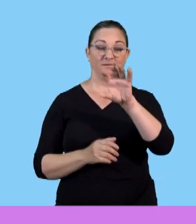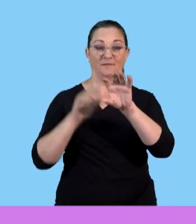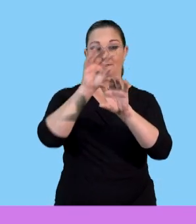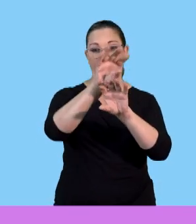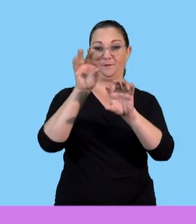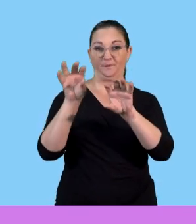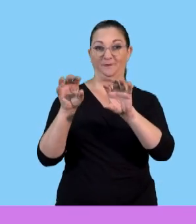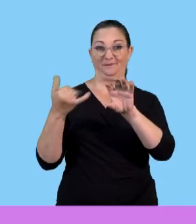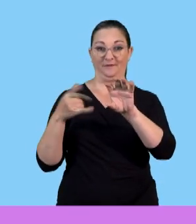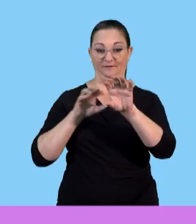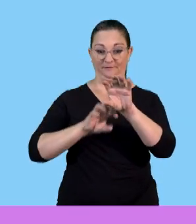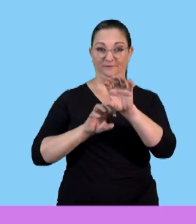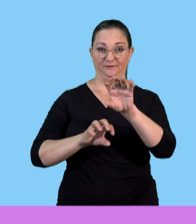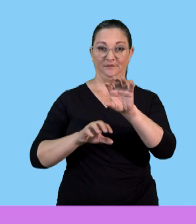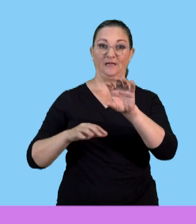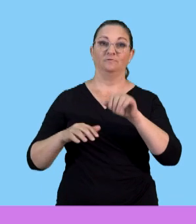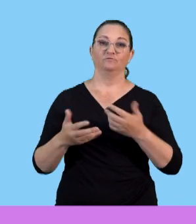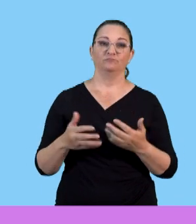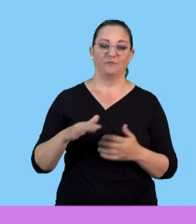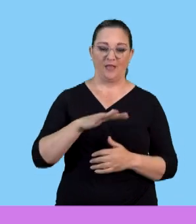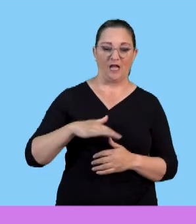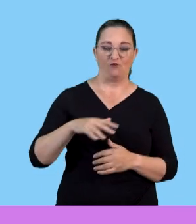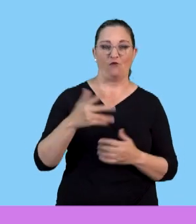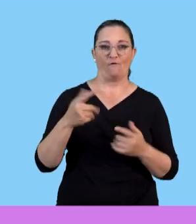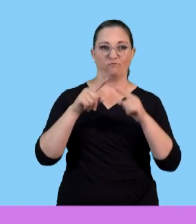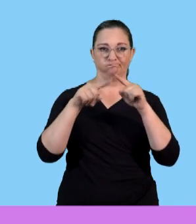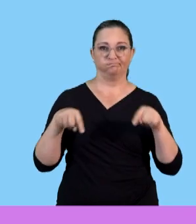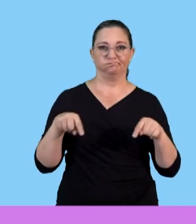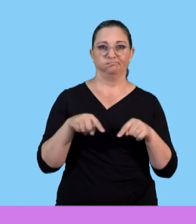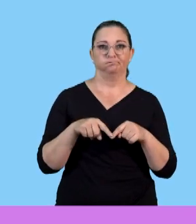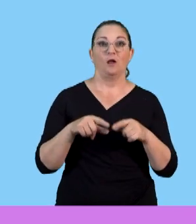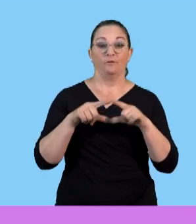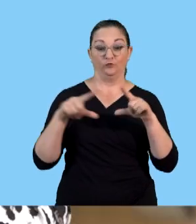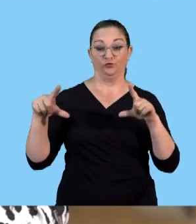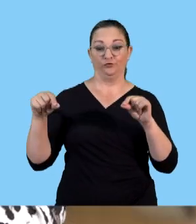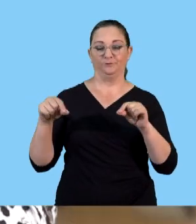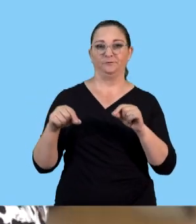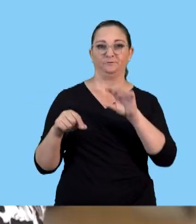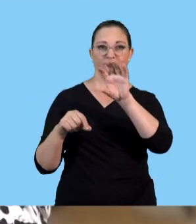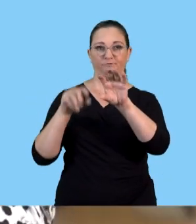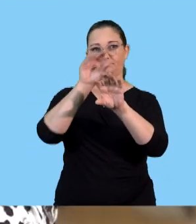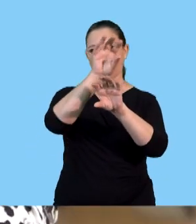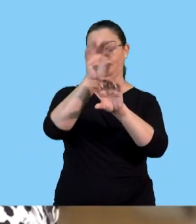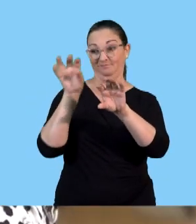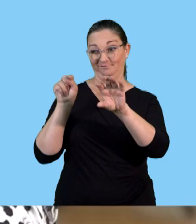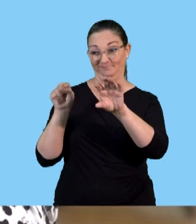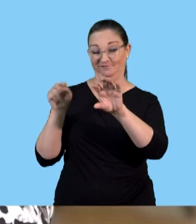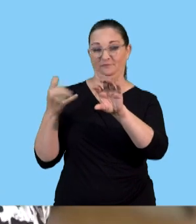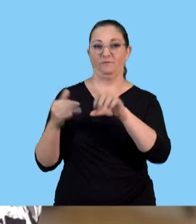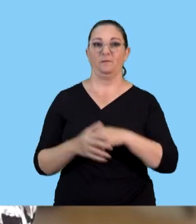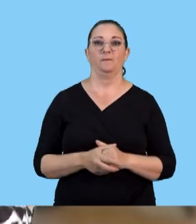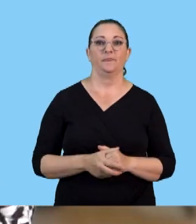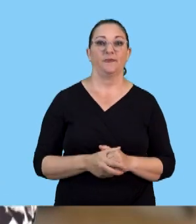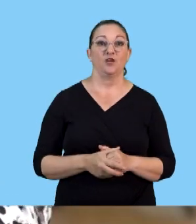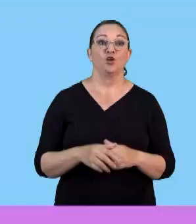Let's look at the perimeter and the area of a rectangle. Now, what's the difference between a square and a